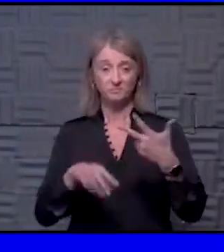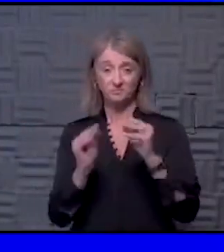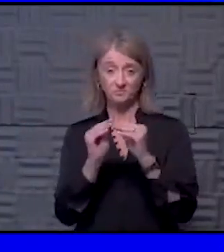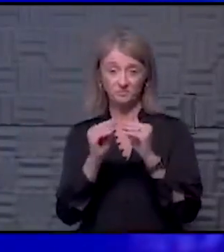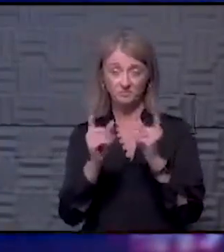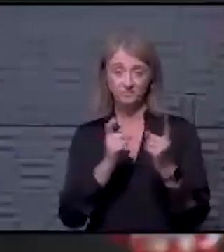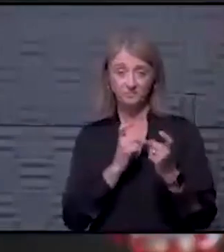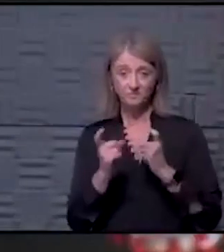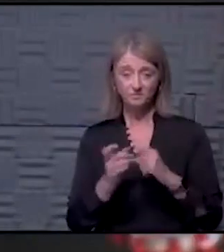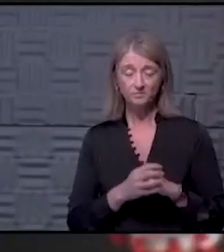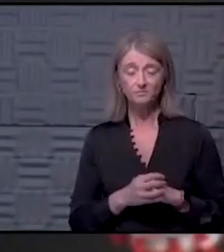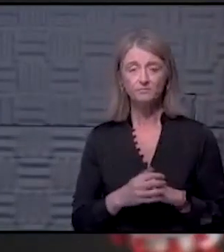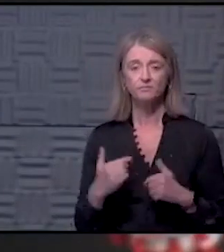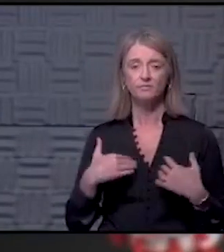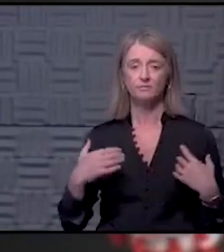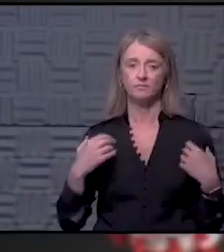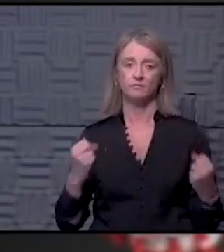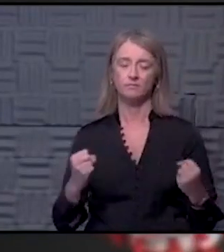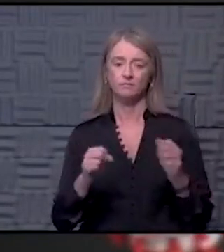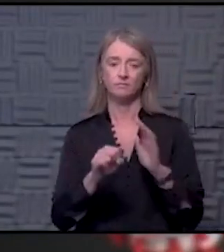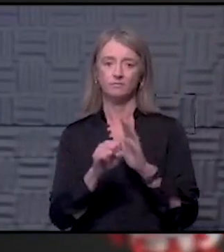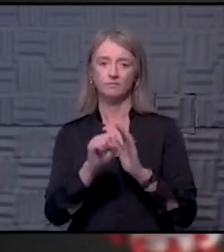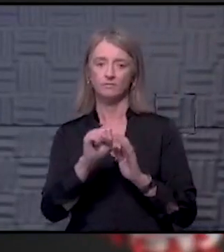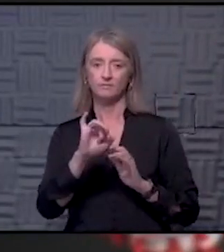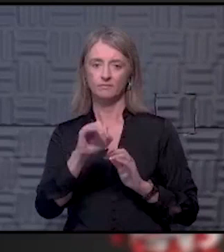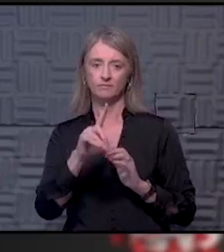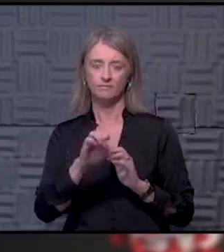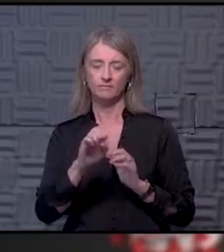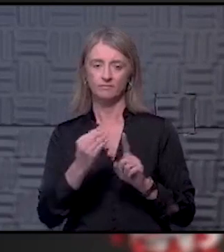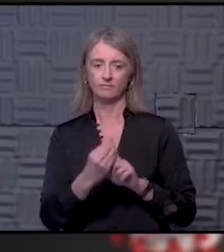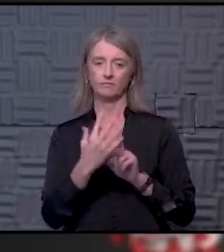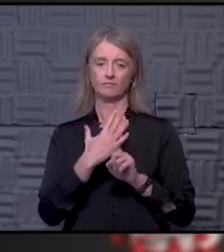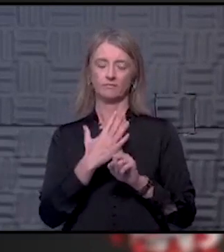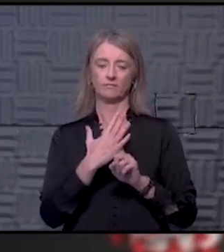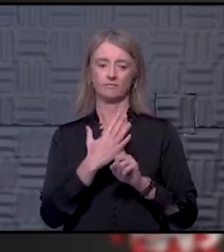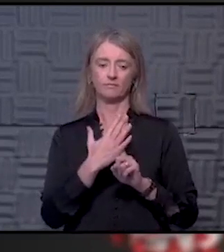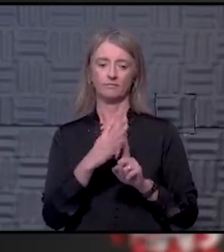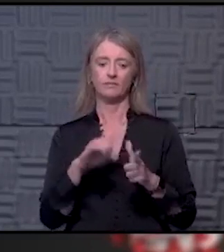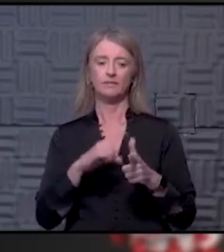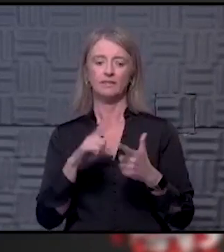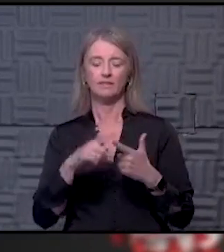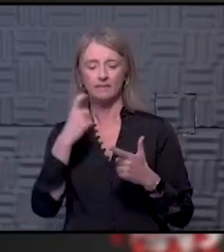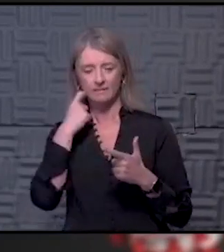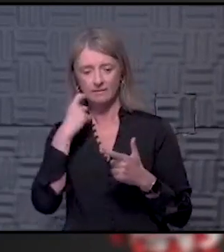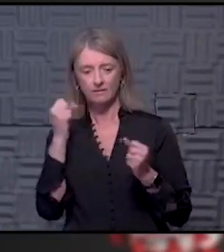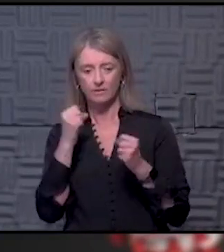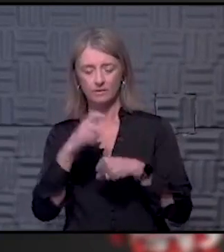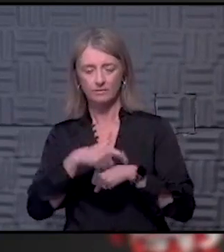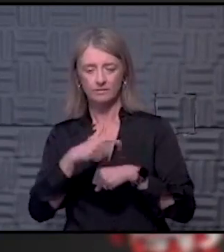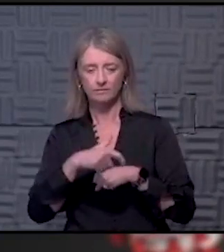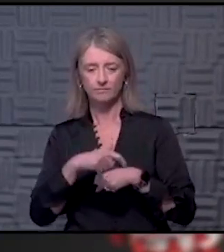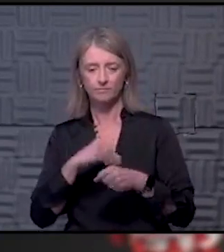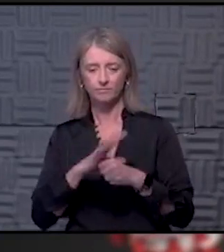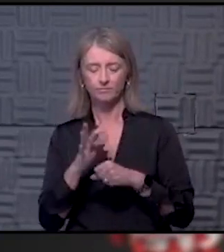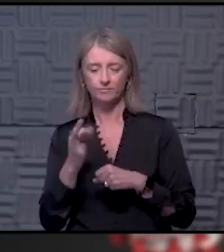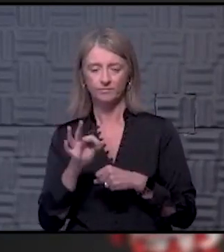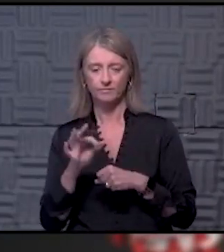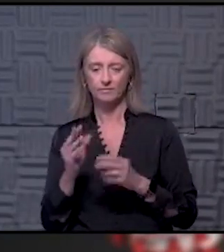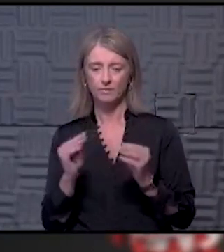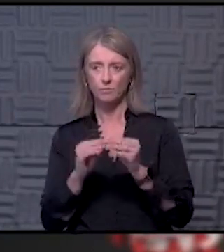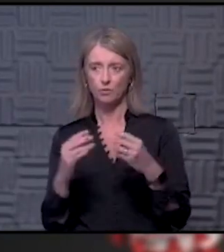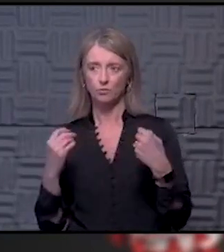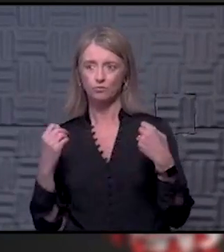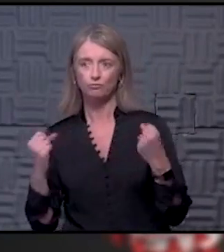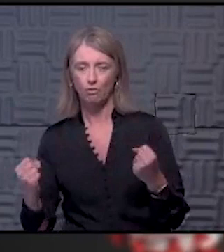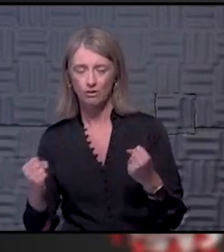questions. I had strong side effects from the first shot of the vaccine, but then I had COVID-19 this winter. Will I likely have an even stronger